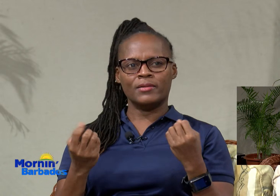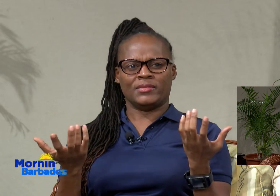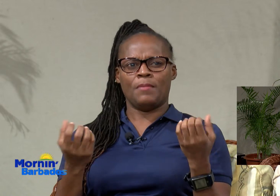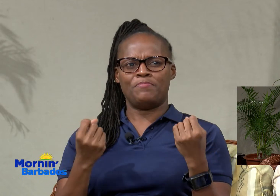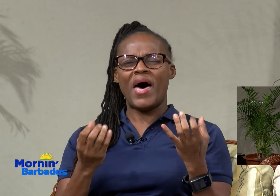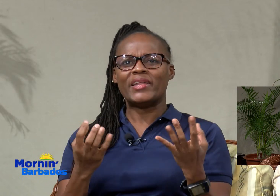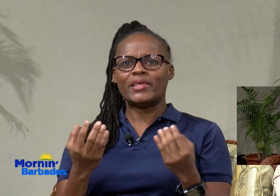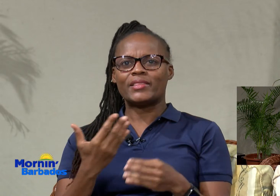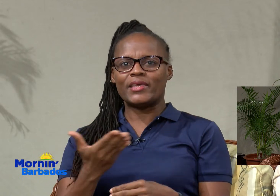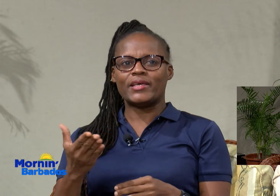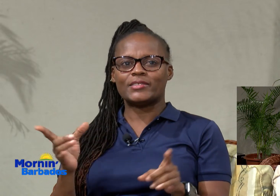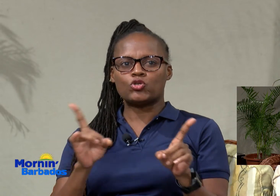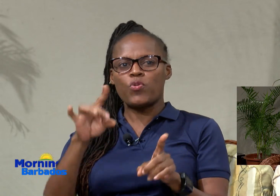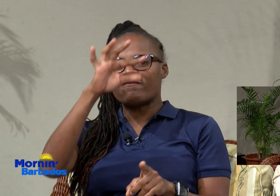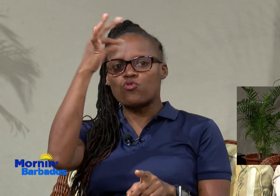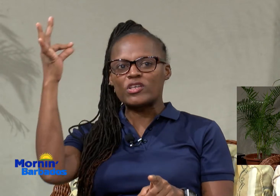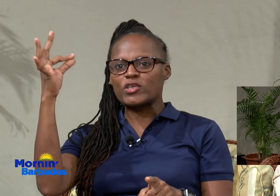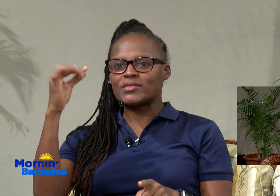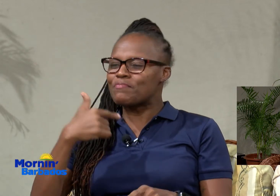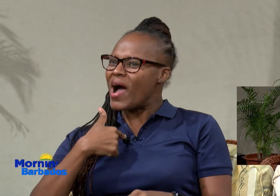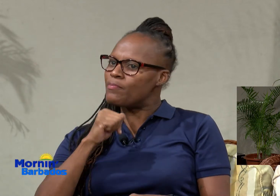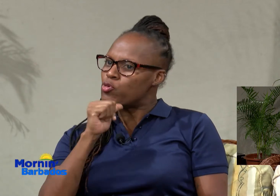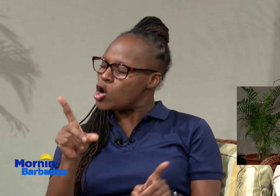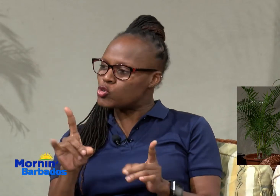Sometimes hearing people don't like how I behave.